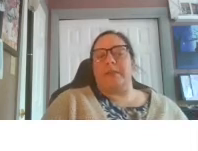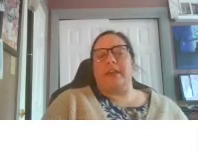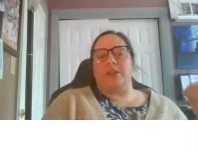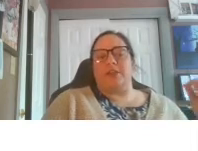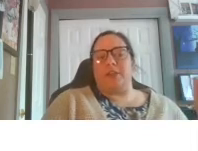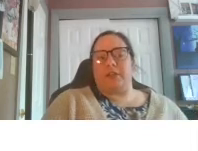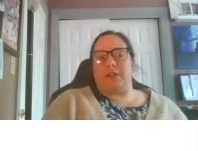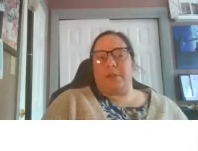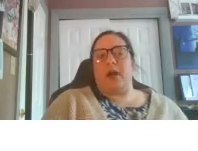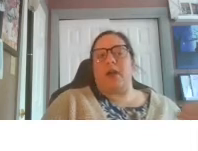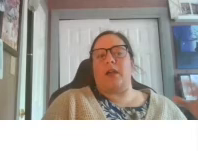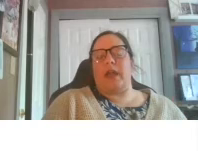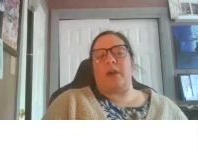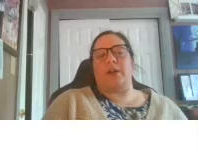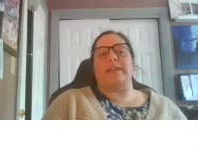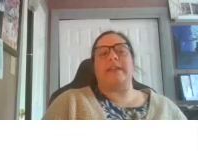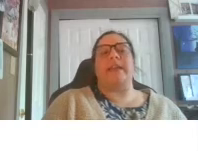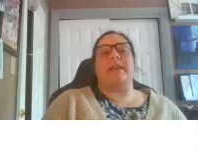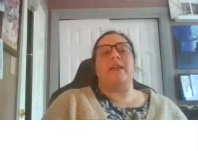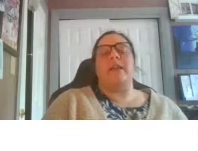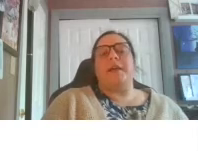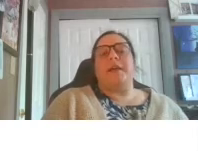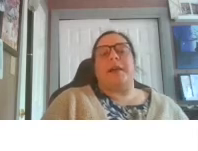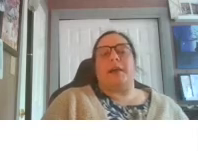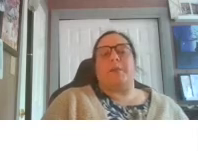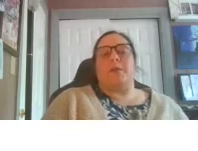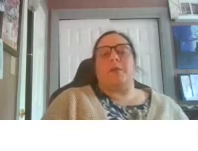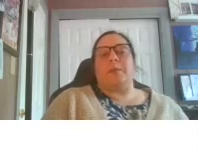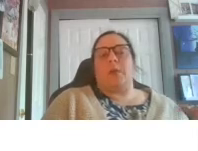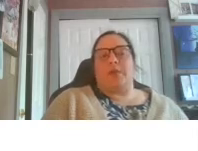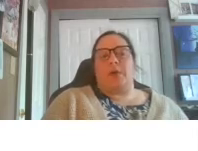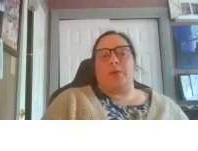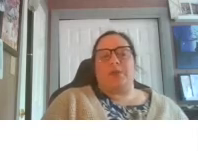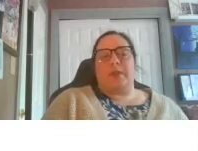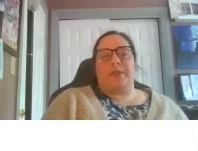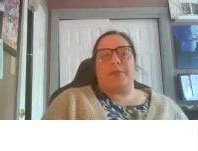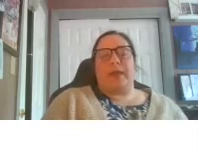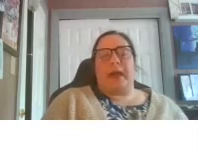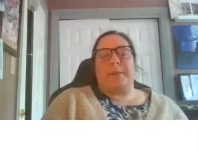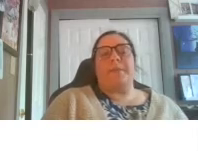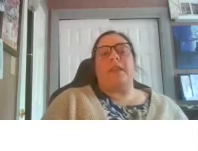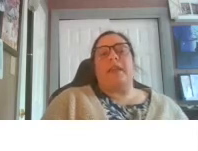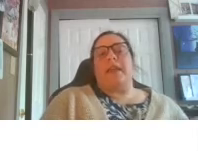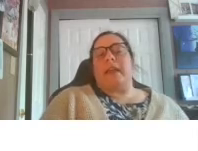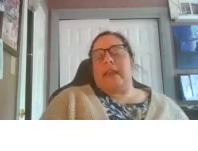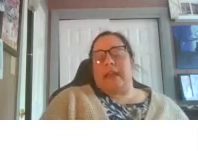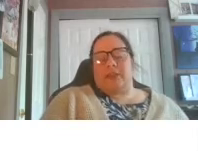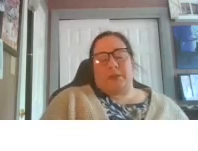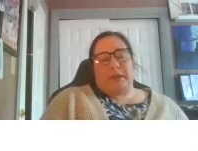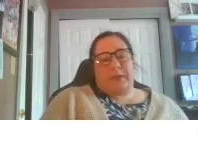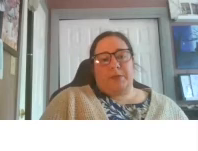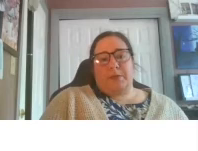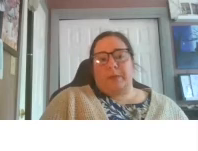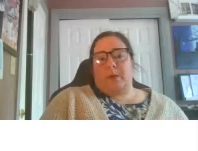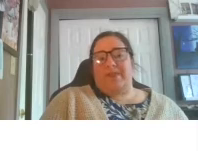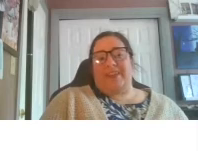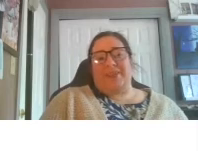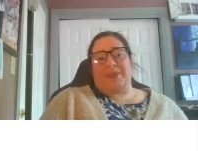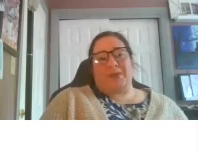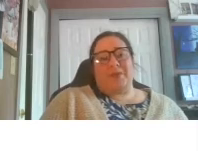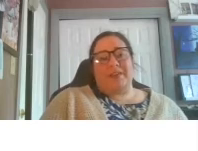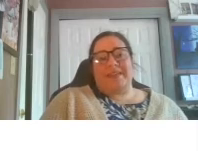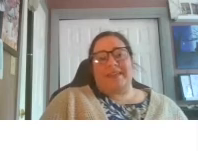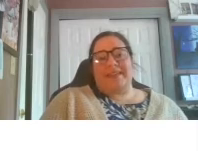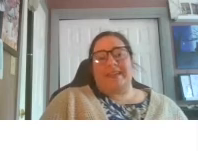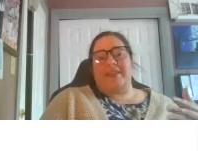of DMH, DMR, MRC. You would report those straight through them. Some people do report if the